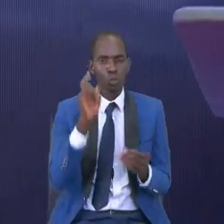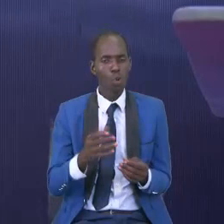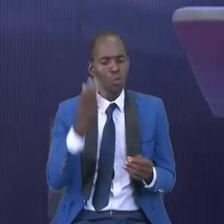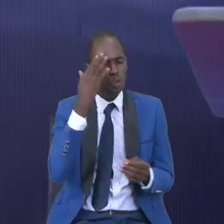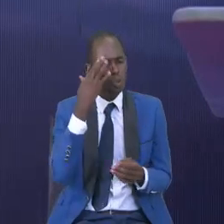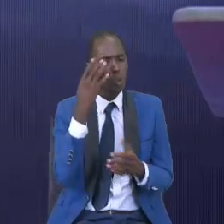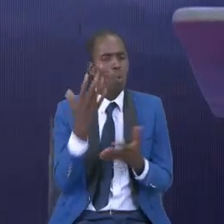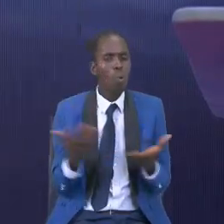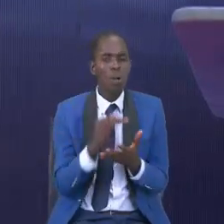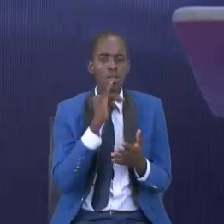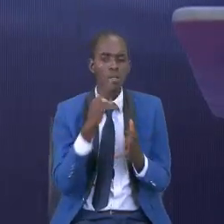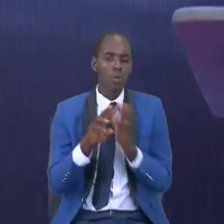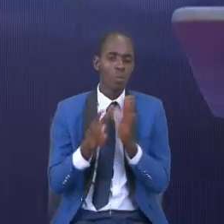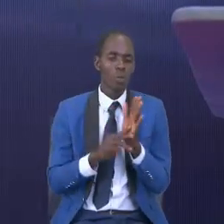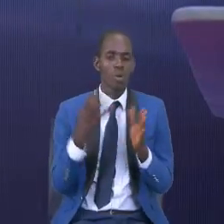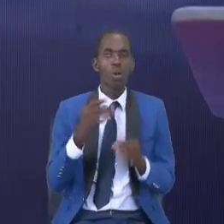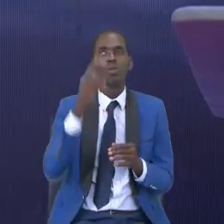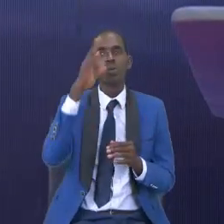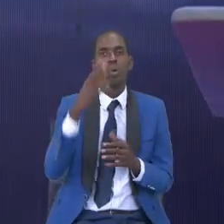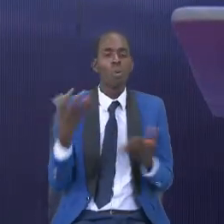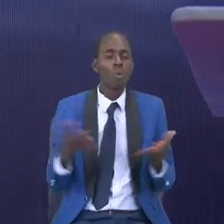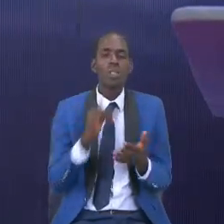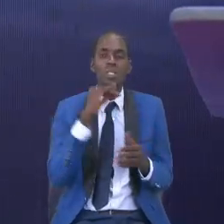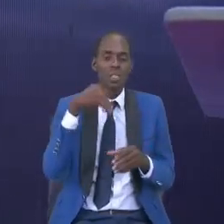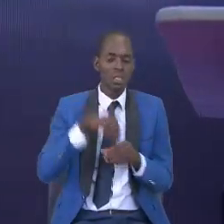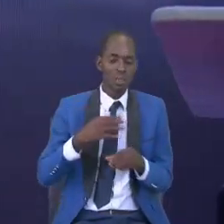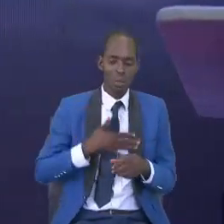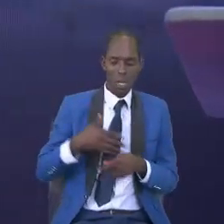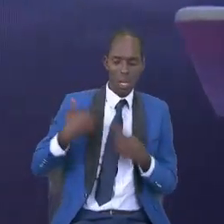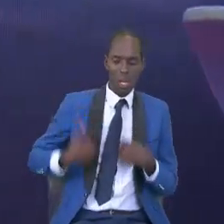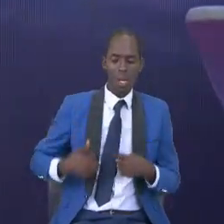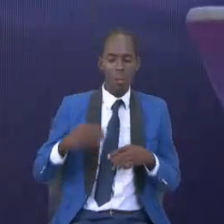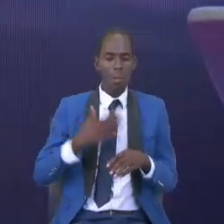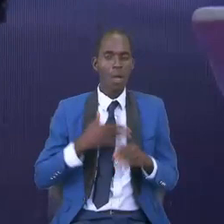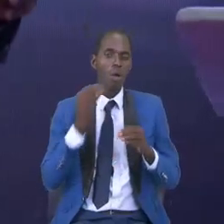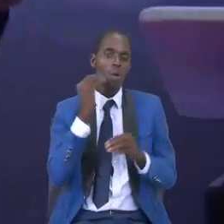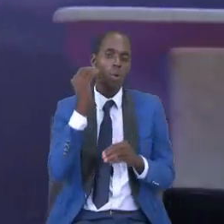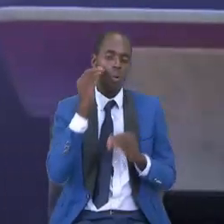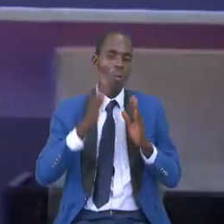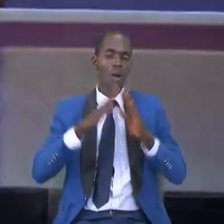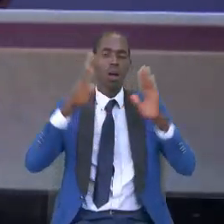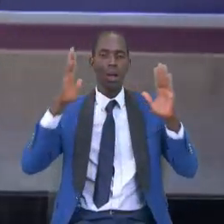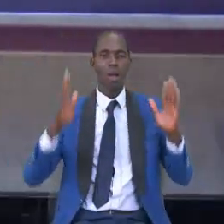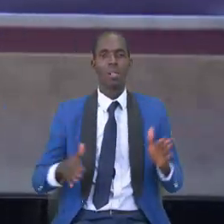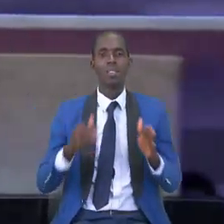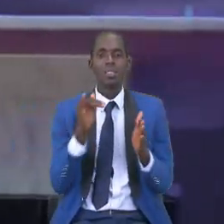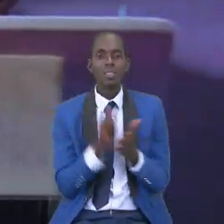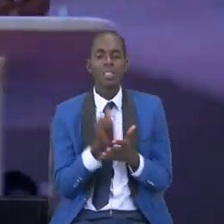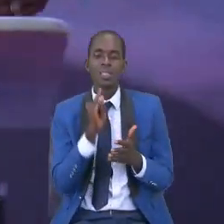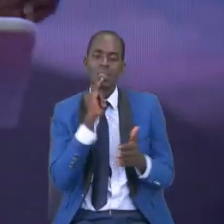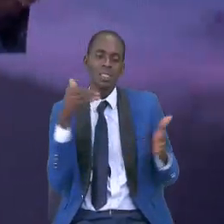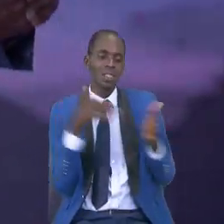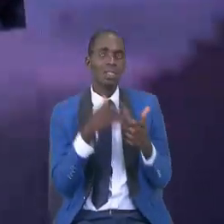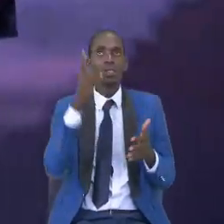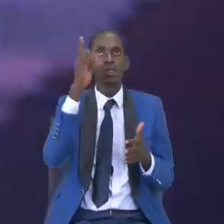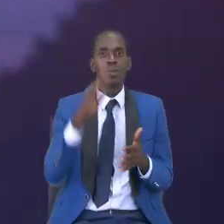house, in my heart, that I'm holding and embracing there that I need to get rid of? So they took up Jonah and